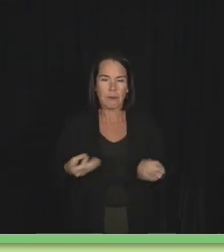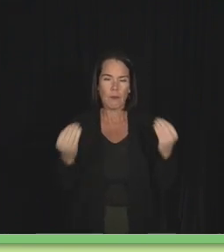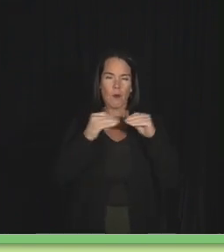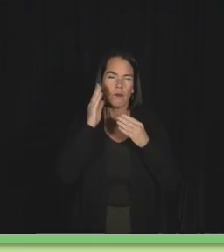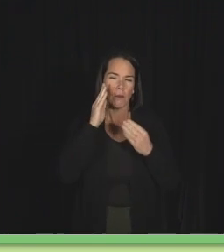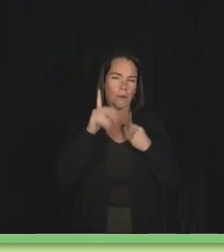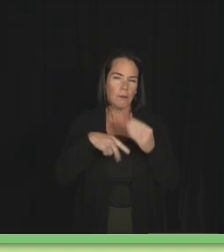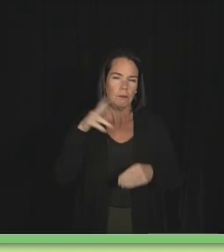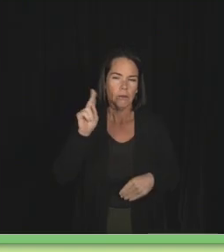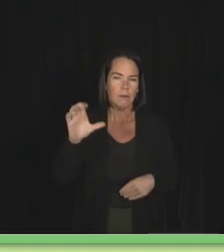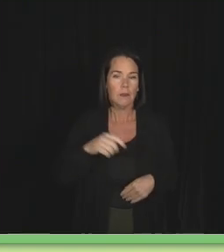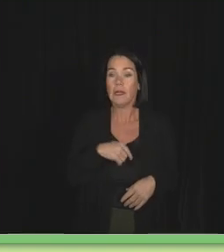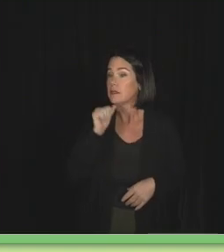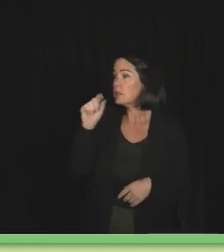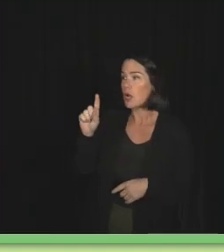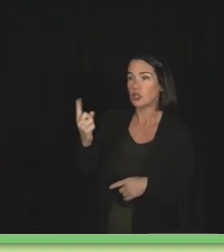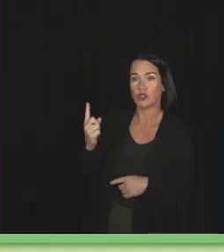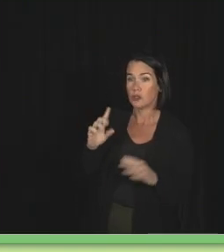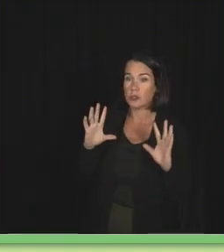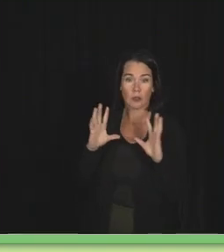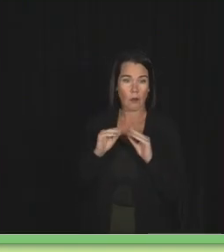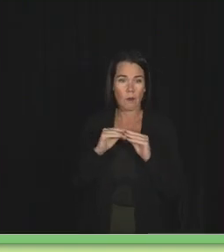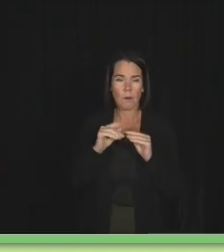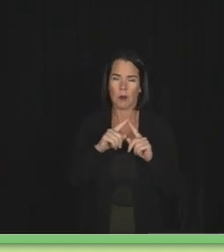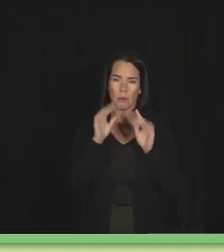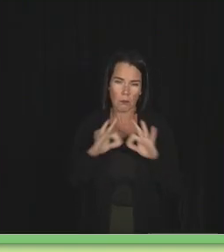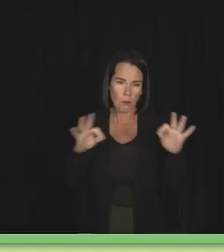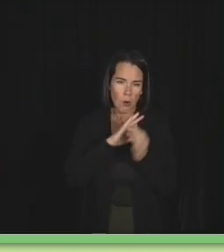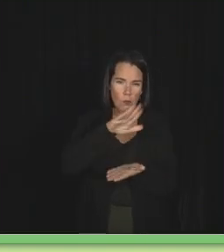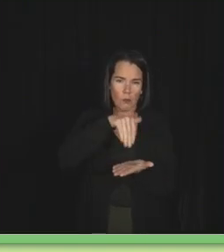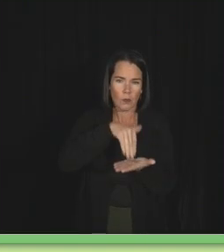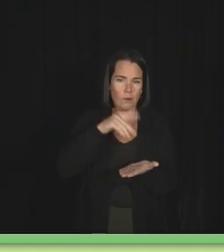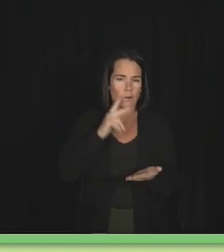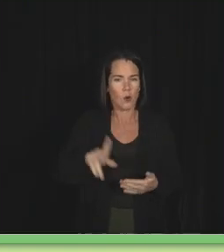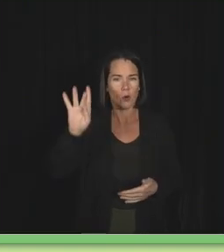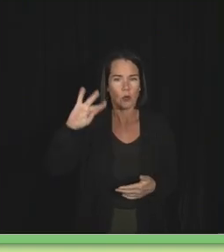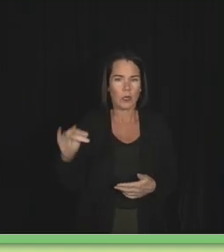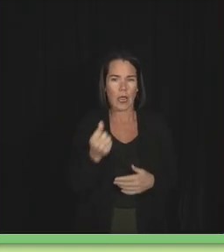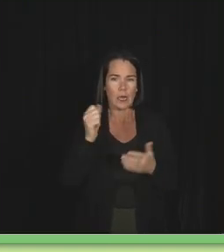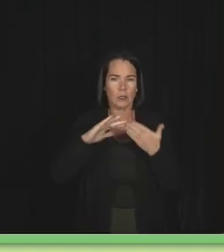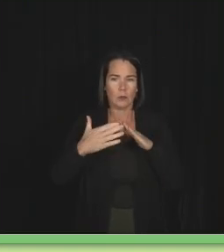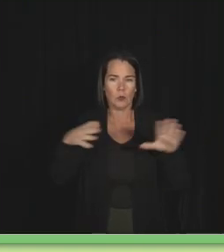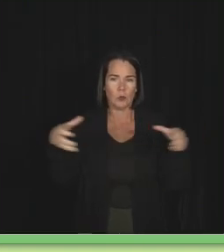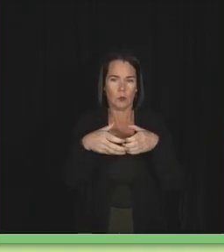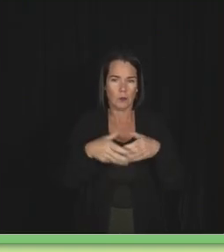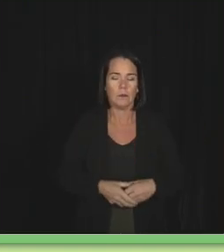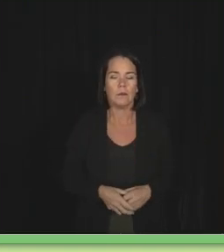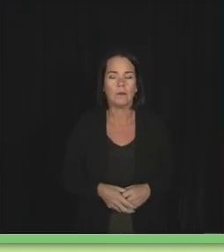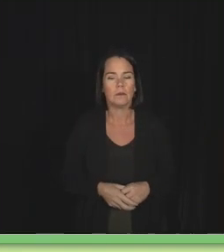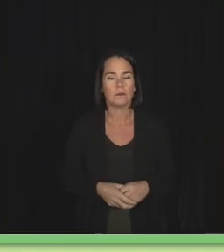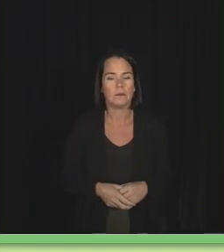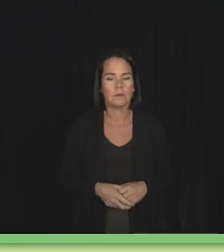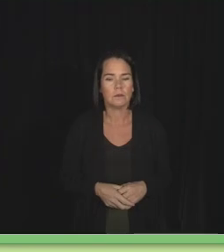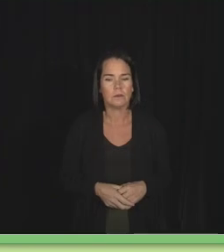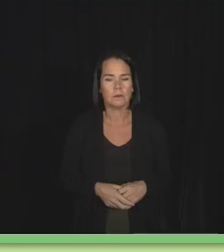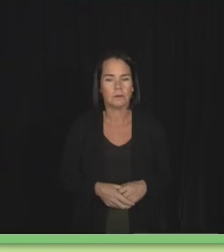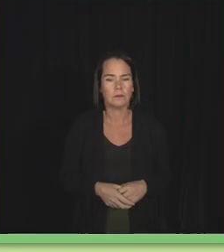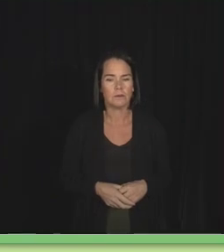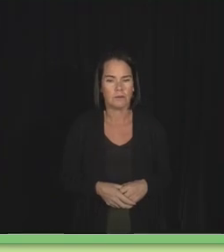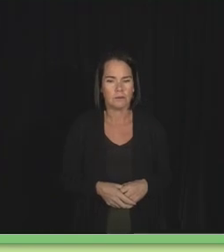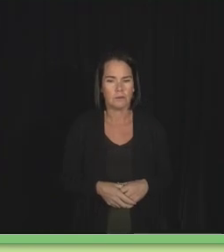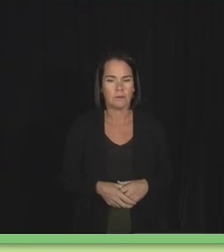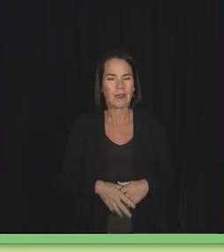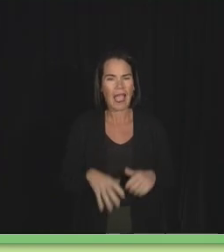It's not just a conference, it's a crucial hub for the Kubernetes community. I can see the